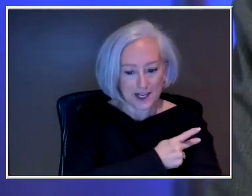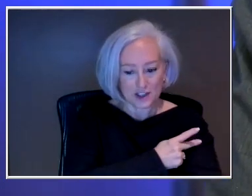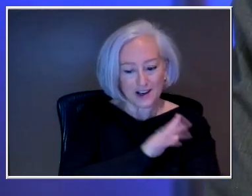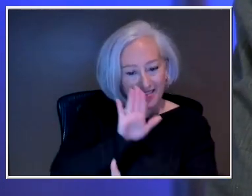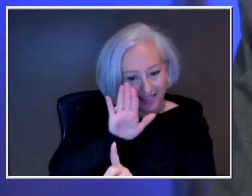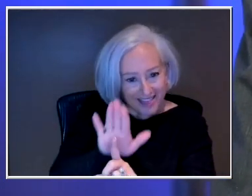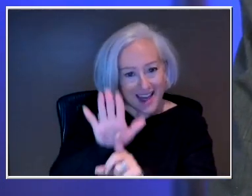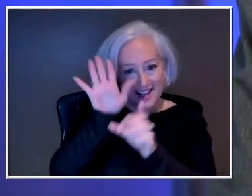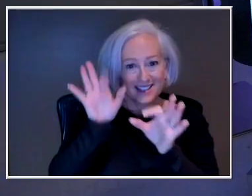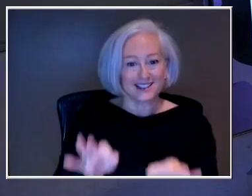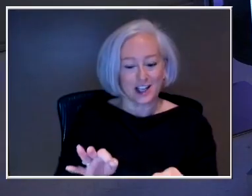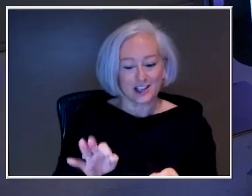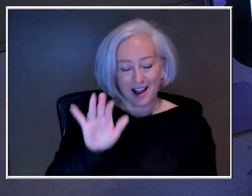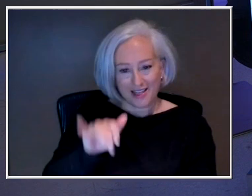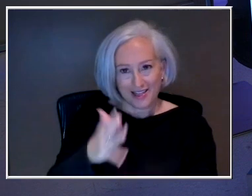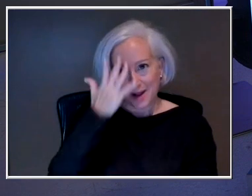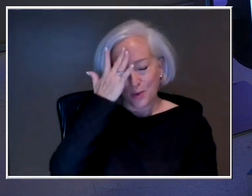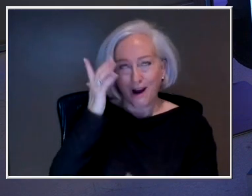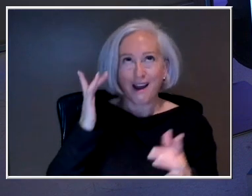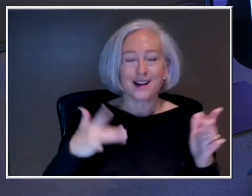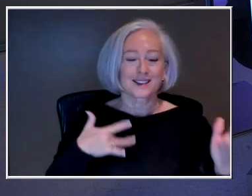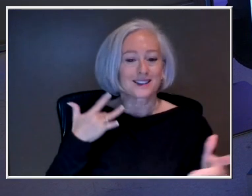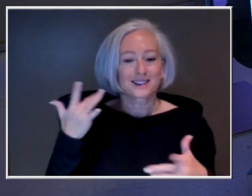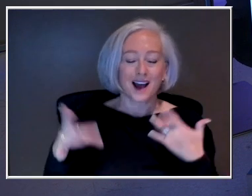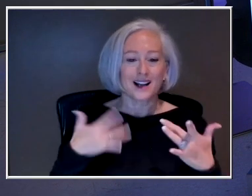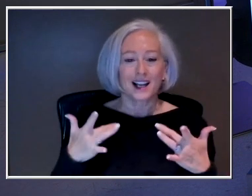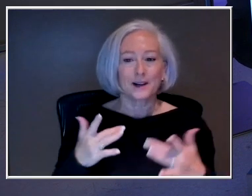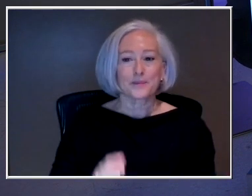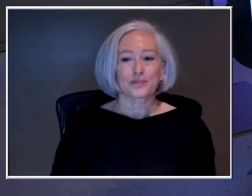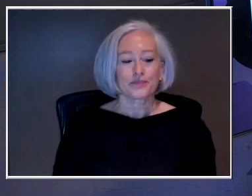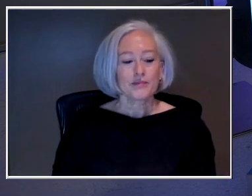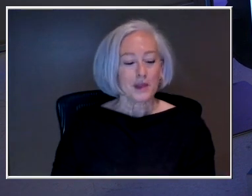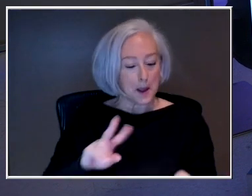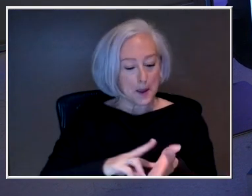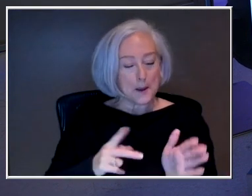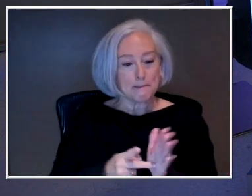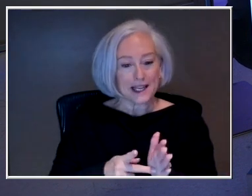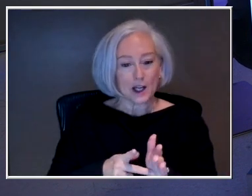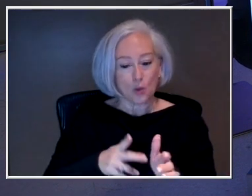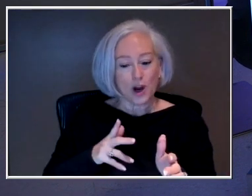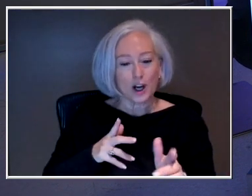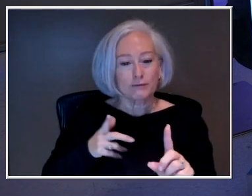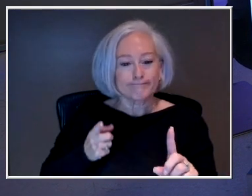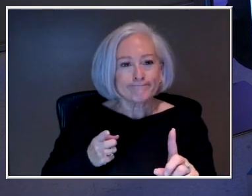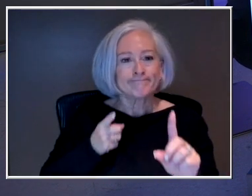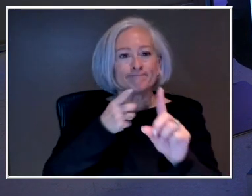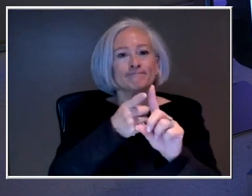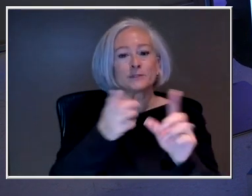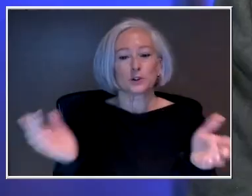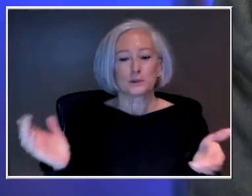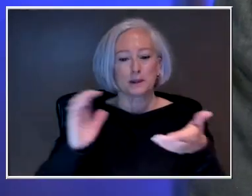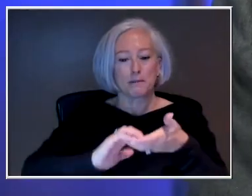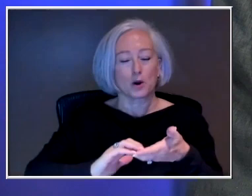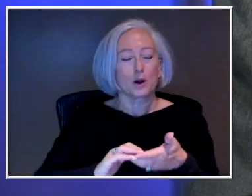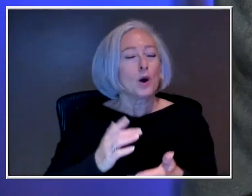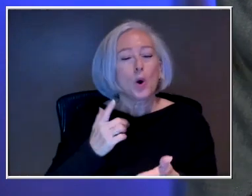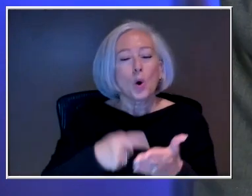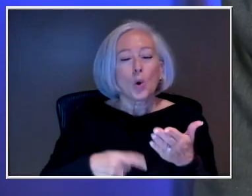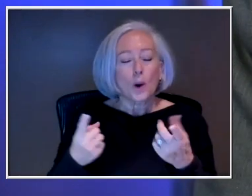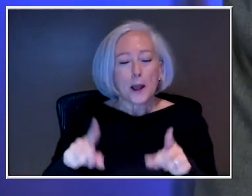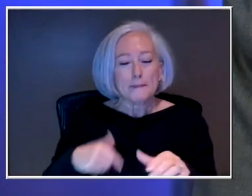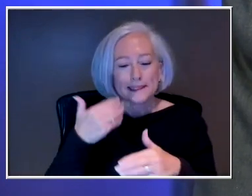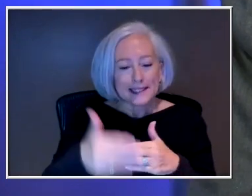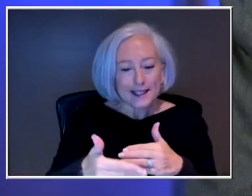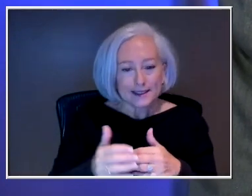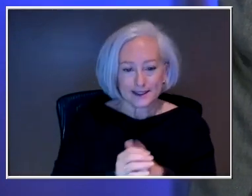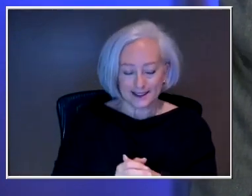makes this so exciting. So we announced that we're pursuing a partnership. What is the next step in that kind of process? Well, now you get into legalese, right? The